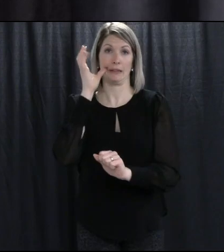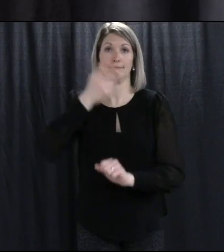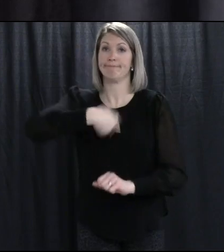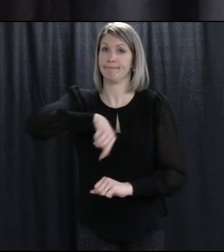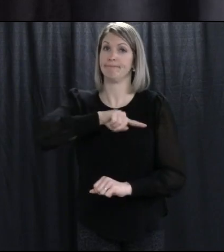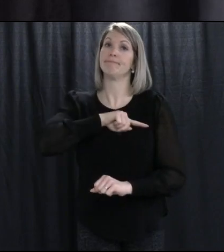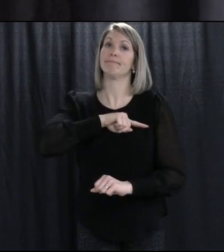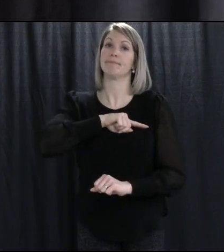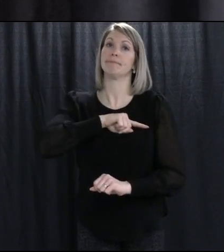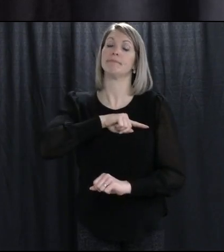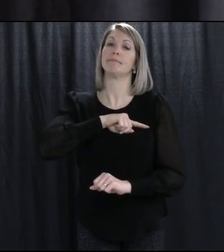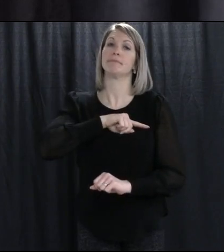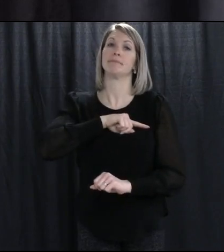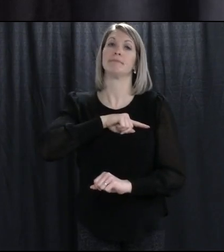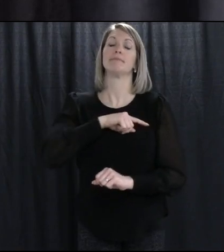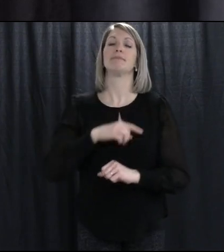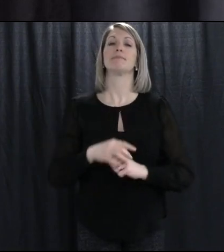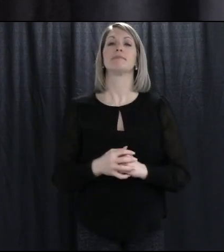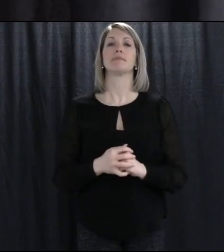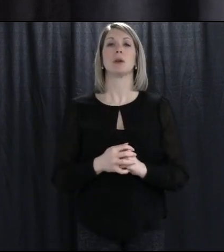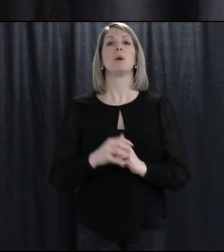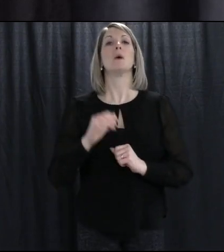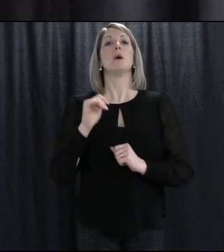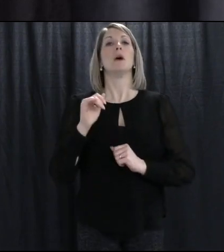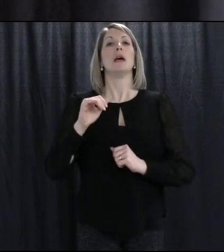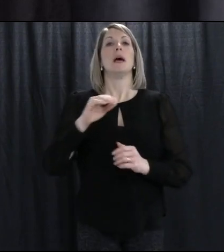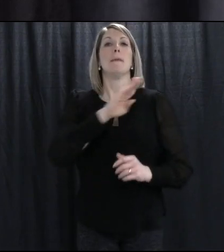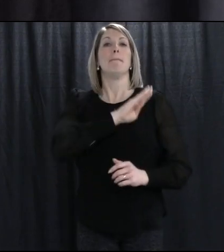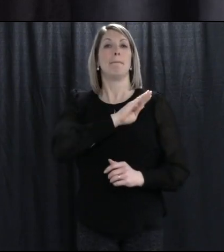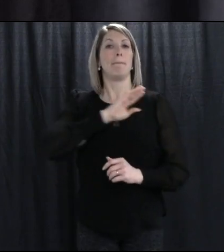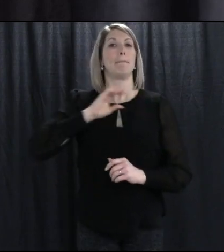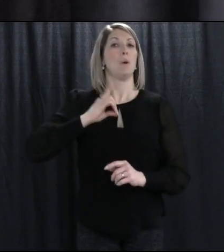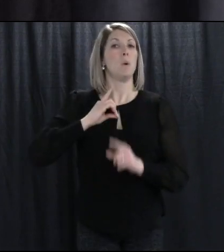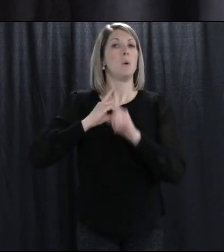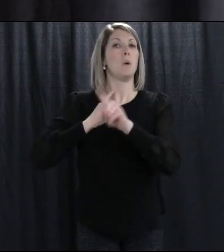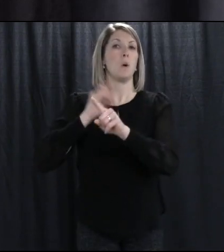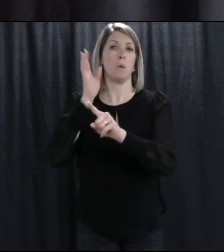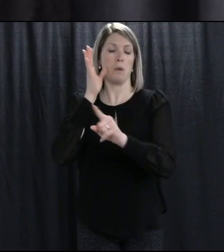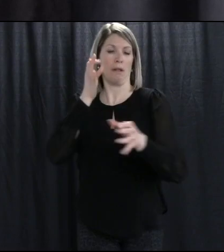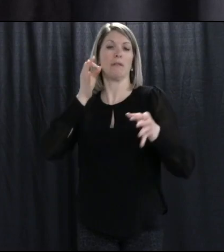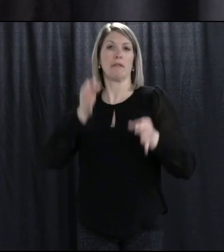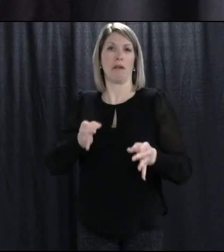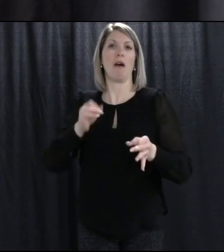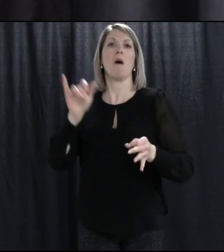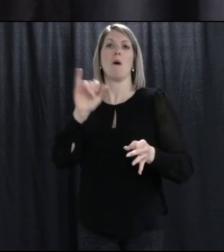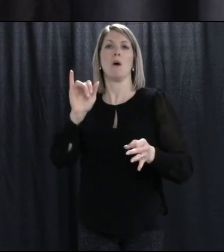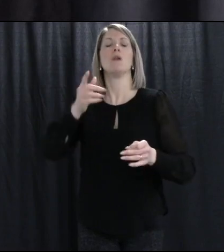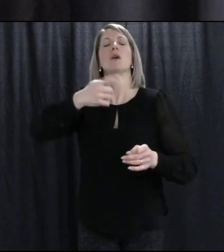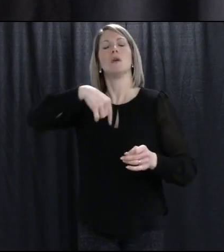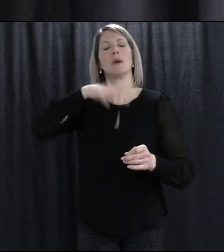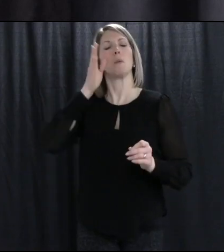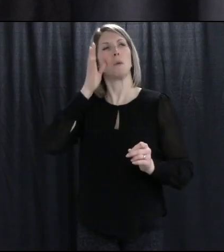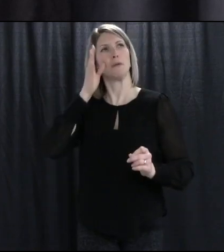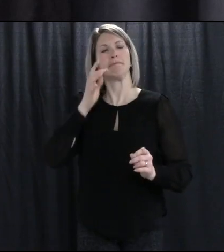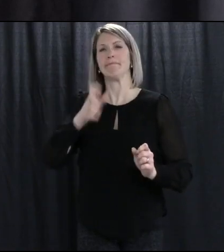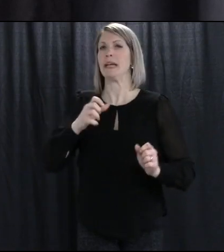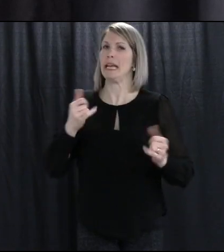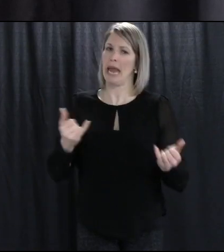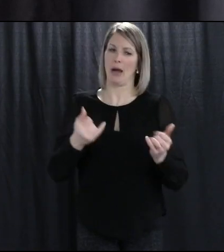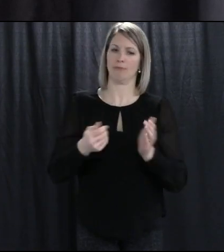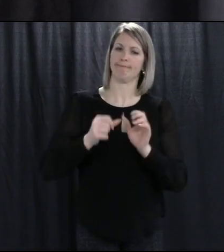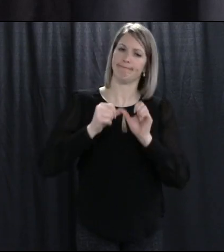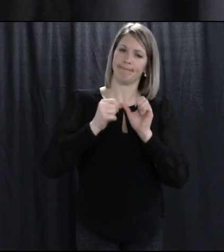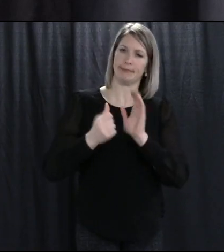personally liable and susceptible to individual penalties as well. These are